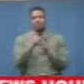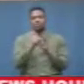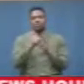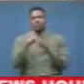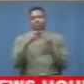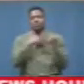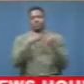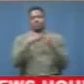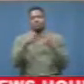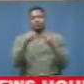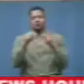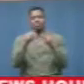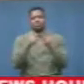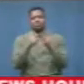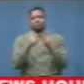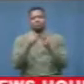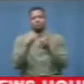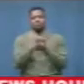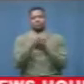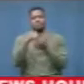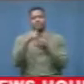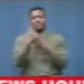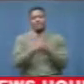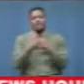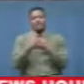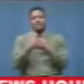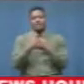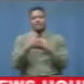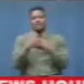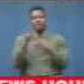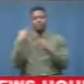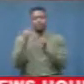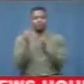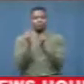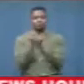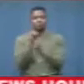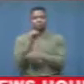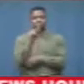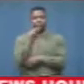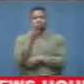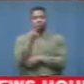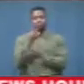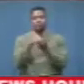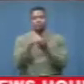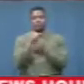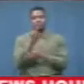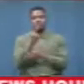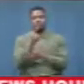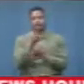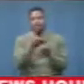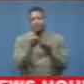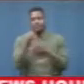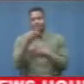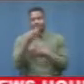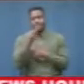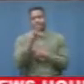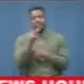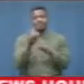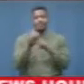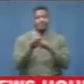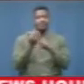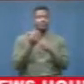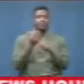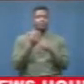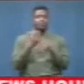in an attempt to destabilize the country and were initially arrested in June 2018. They were granted bail earlier for